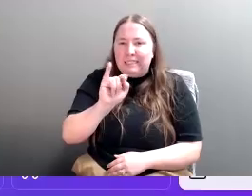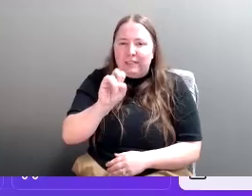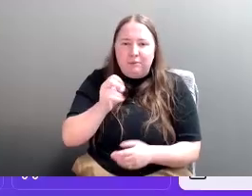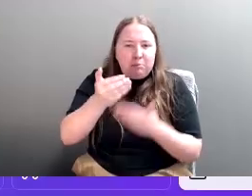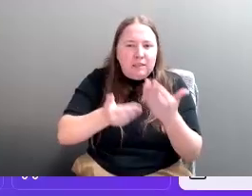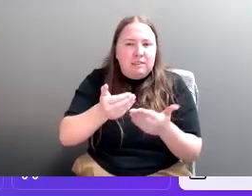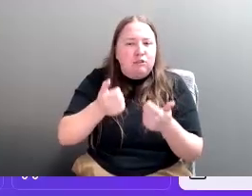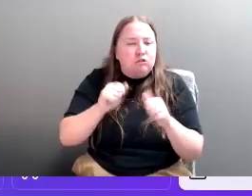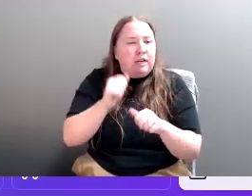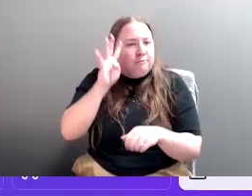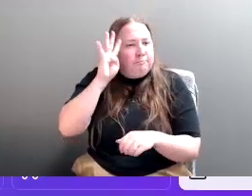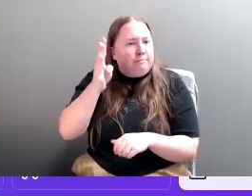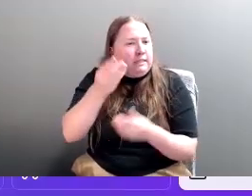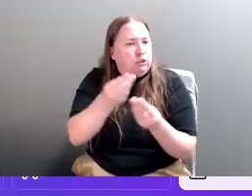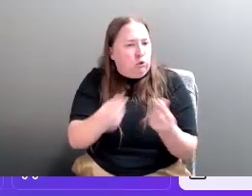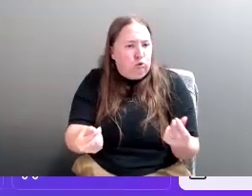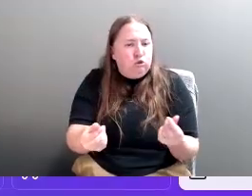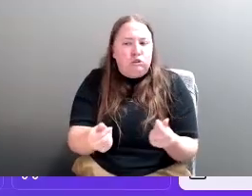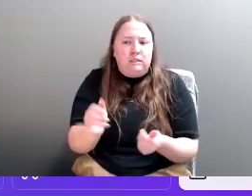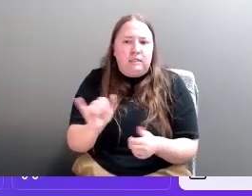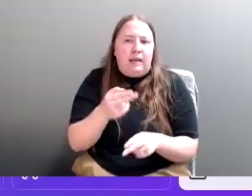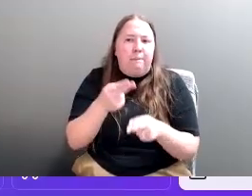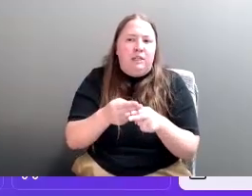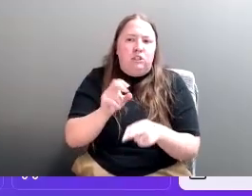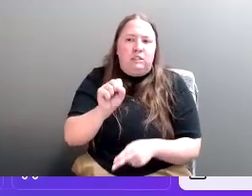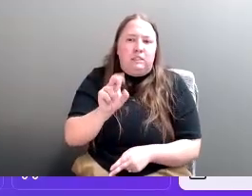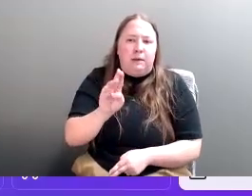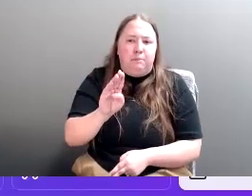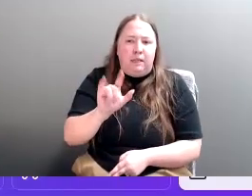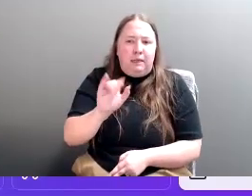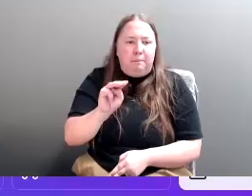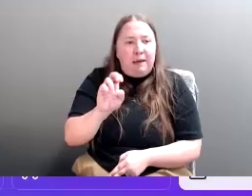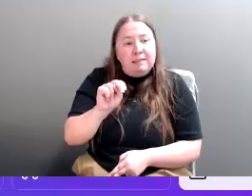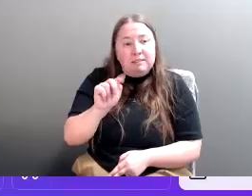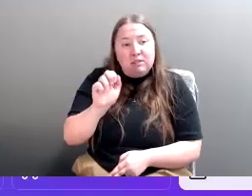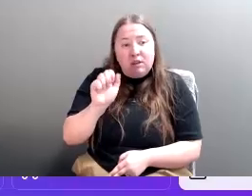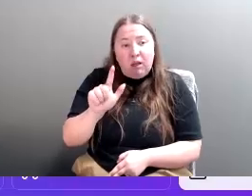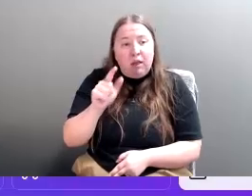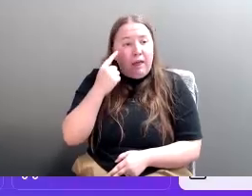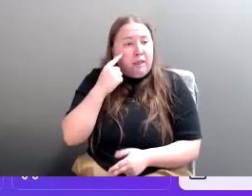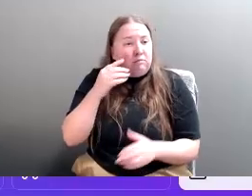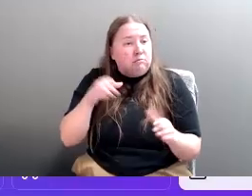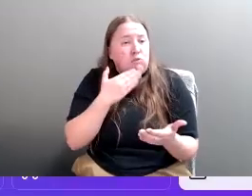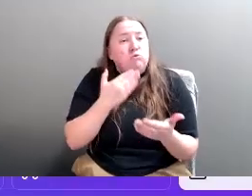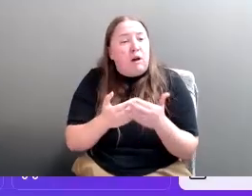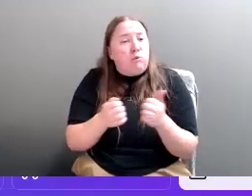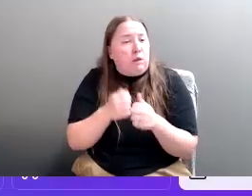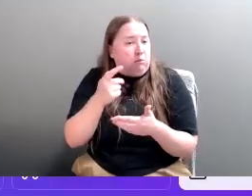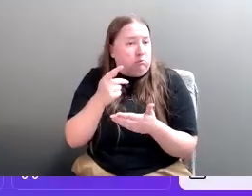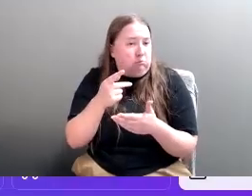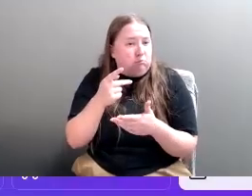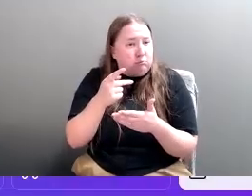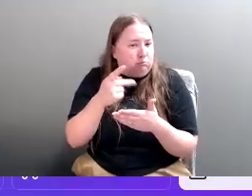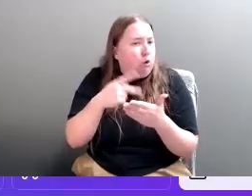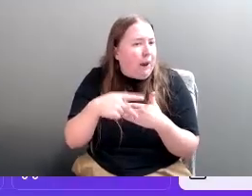solutions, maybe, like, again, I mentioned supplemental, but like, I know it lends really well with programming, more than, maybe a